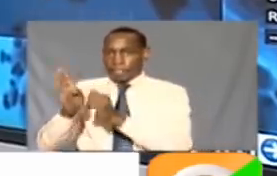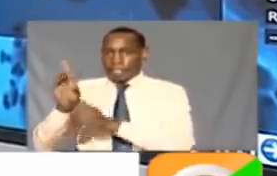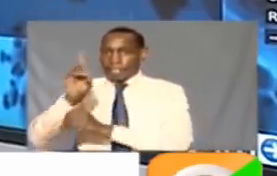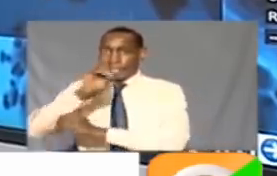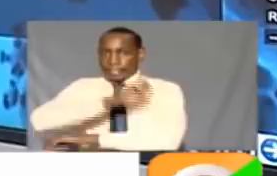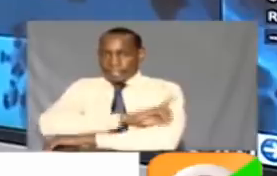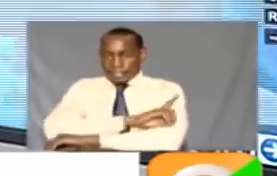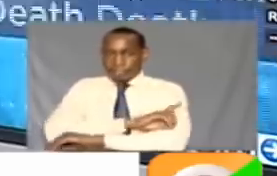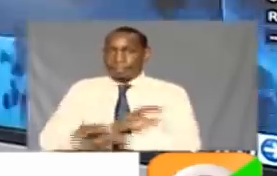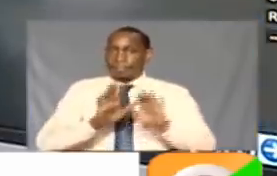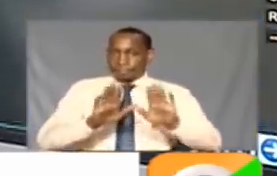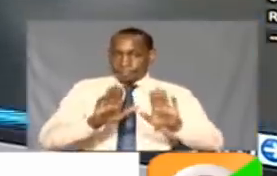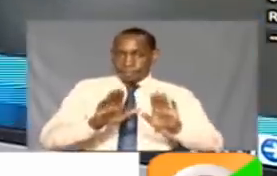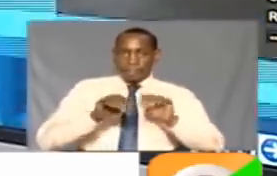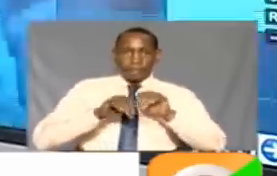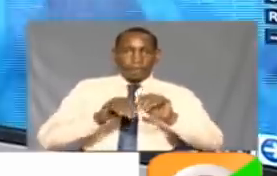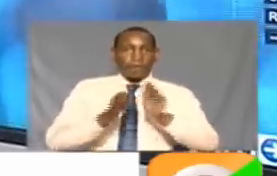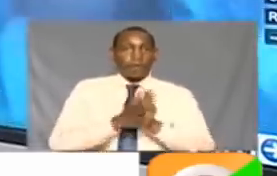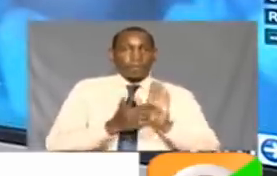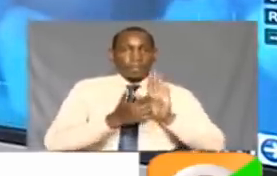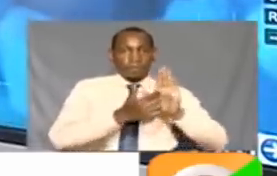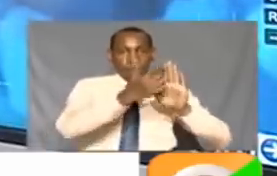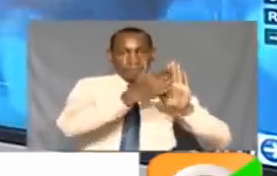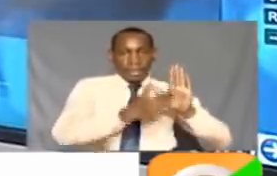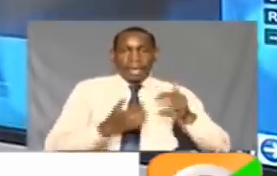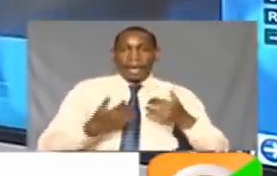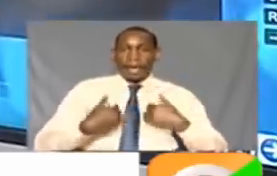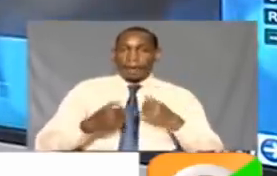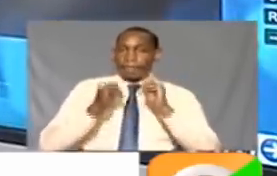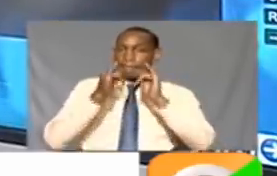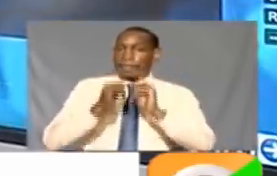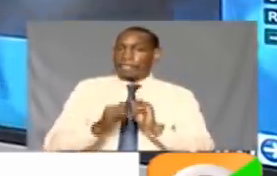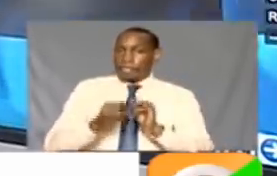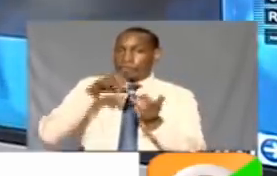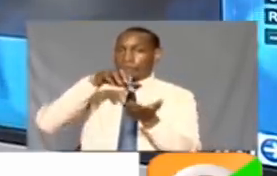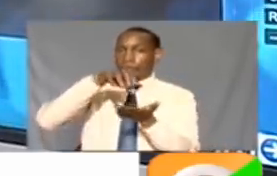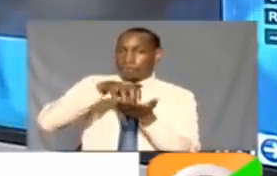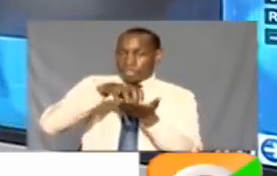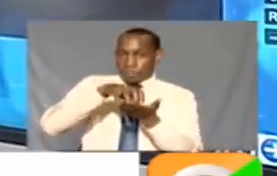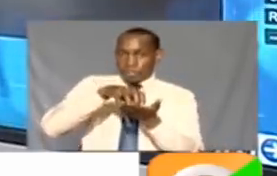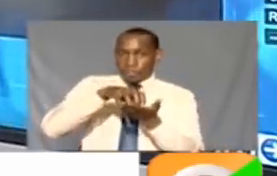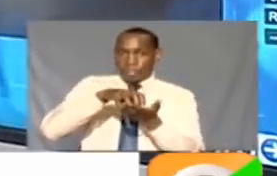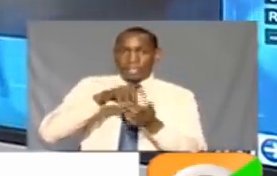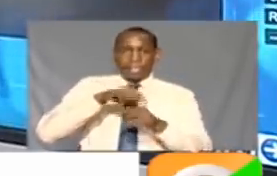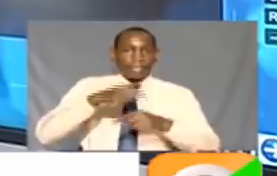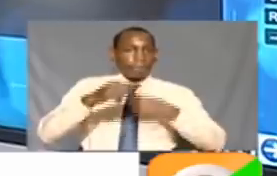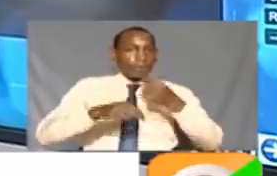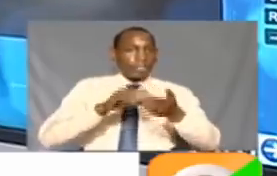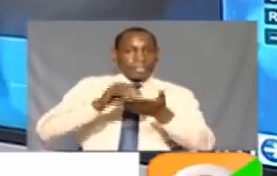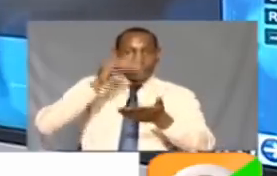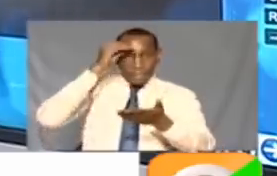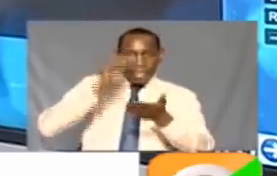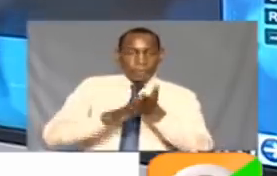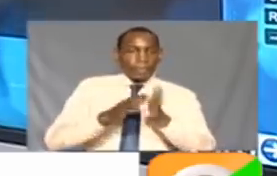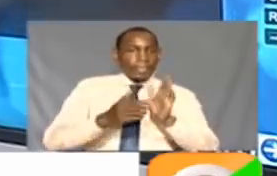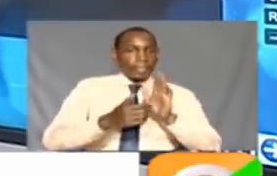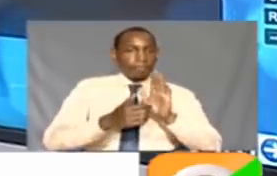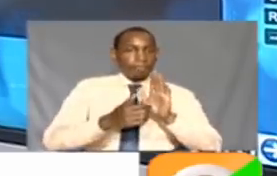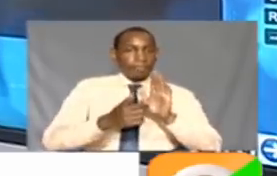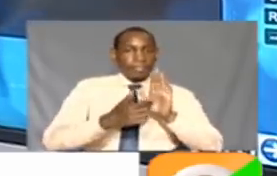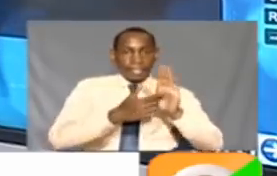Now, in line with these symptoms, there has been a new development as we continue to learn more about it and the symptoms it